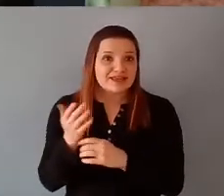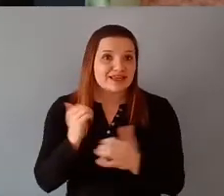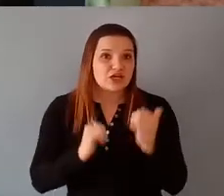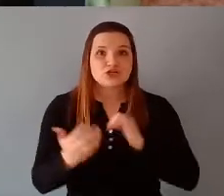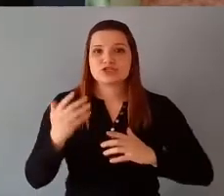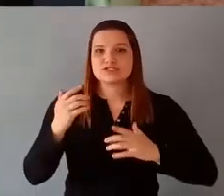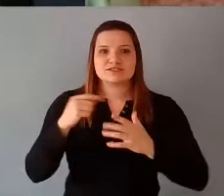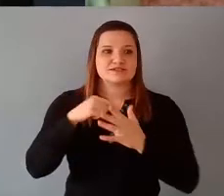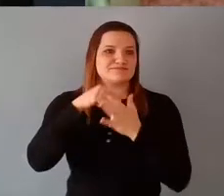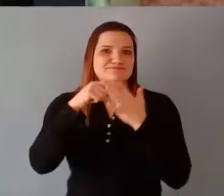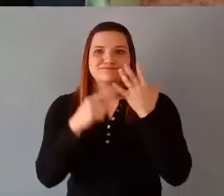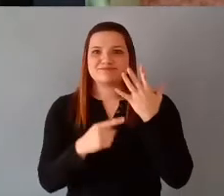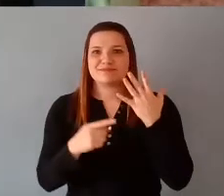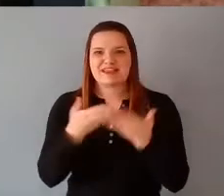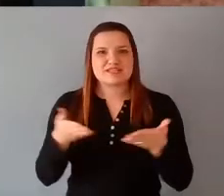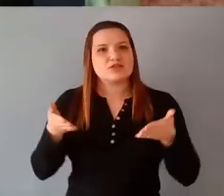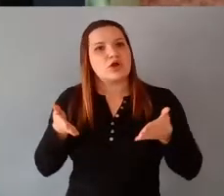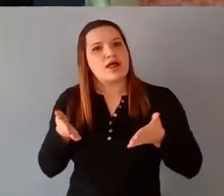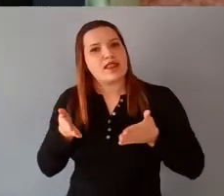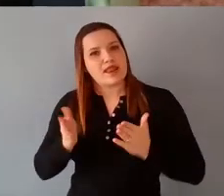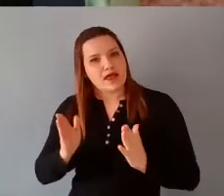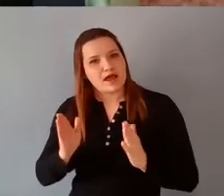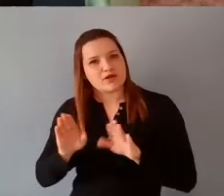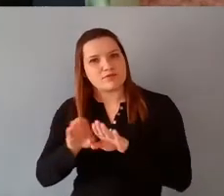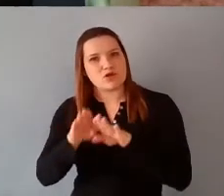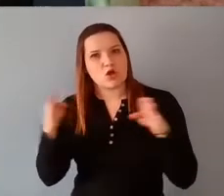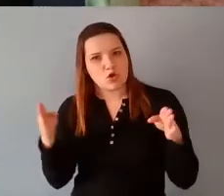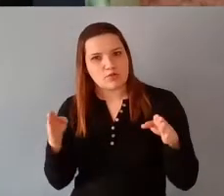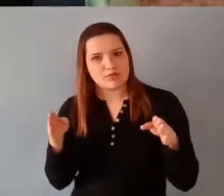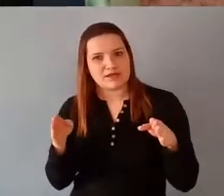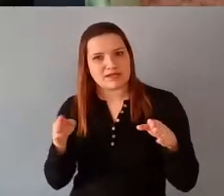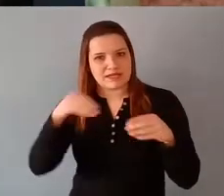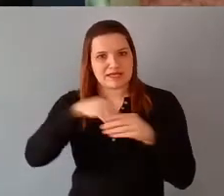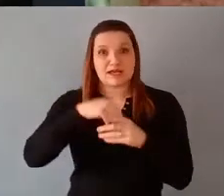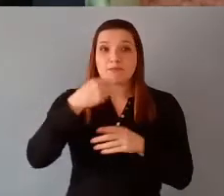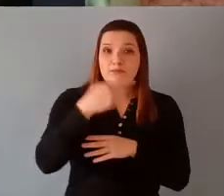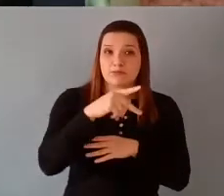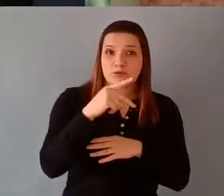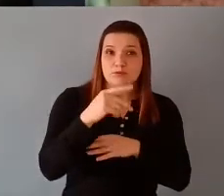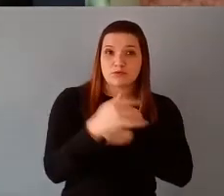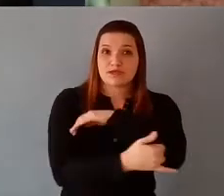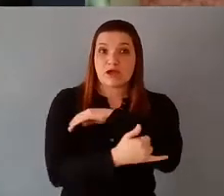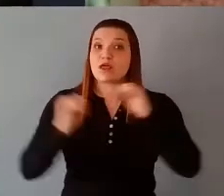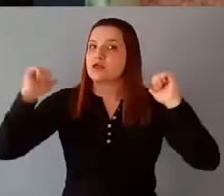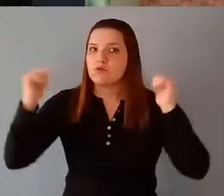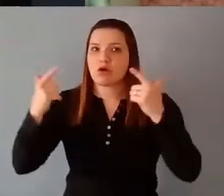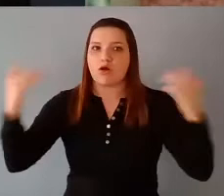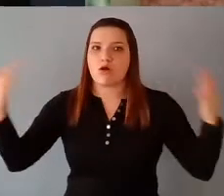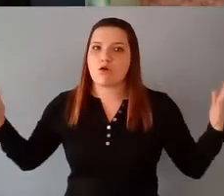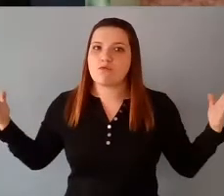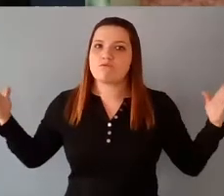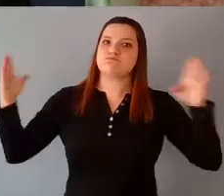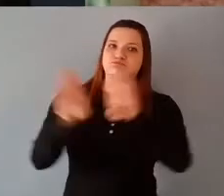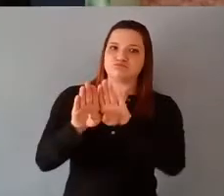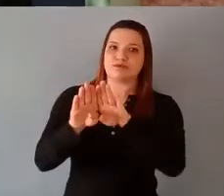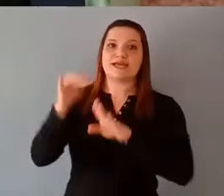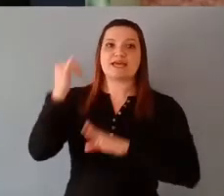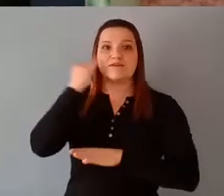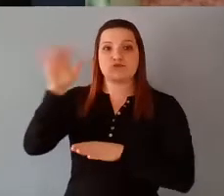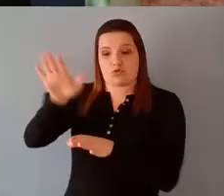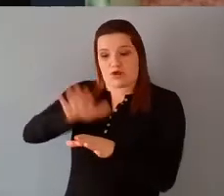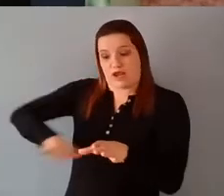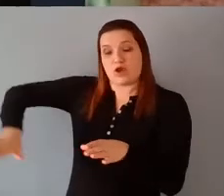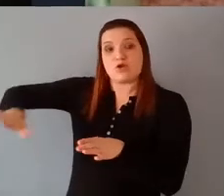that are allowed to be open in a Tier 1 purple county, they all close down when your region falls below that